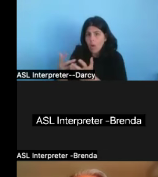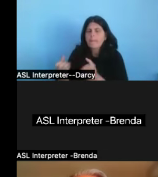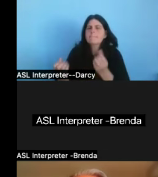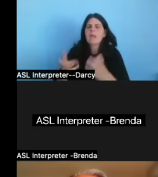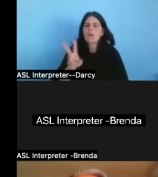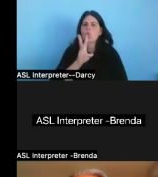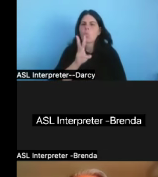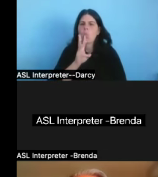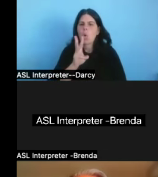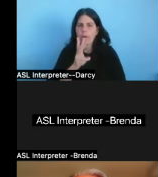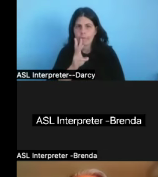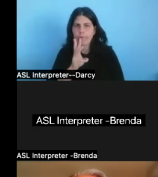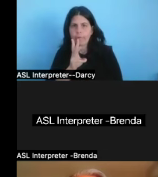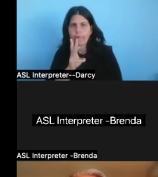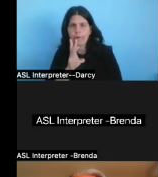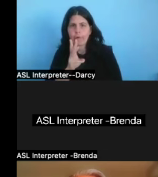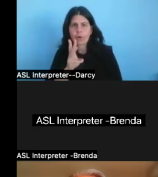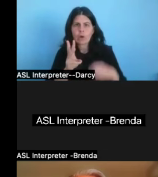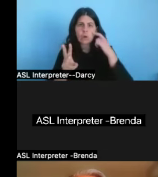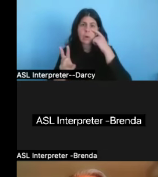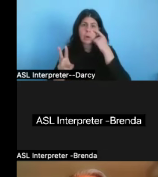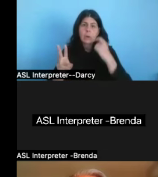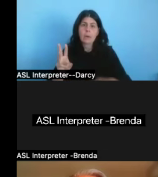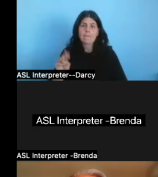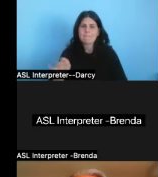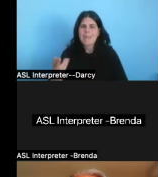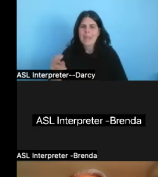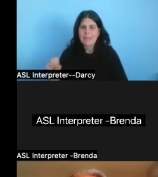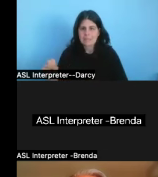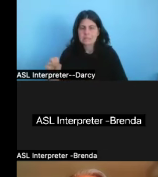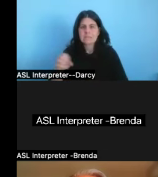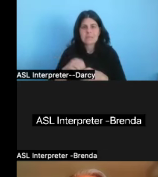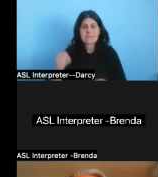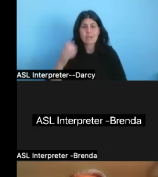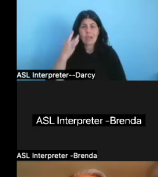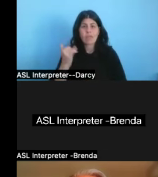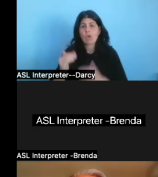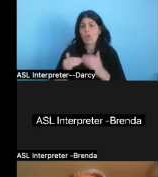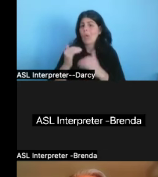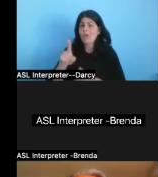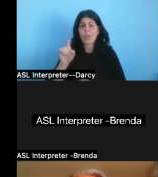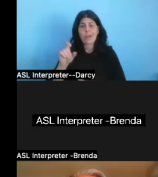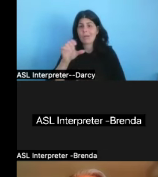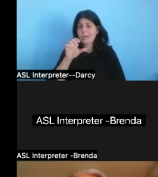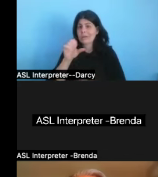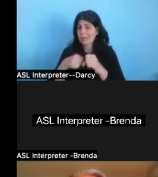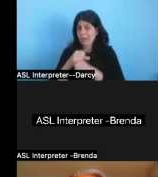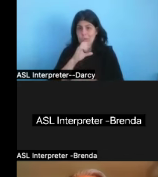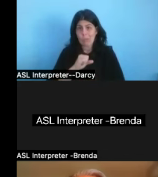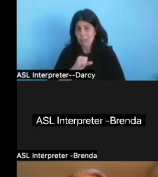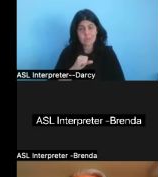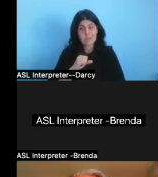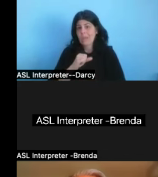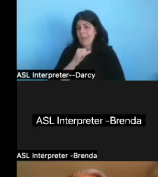California were over 100 years old. I assume that probably is still, they haven't all been replaced since